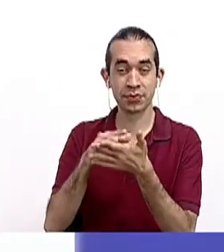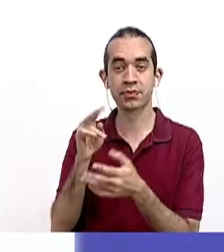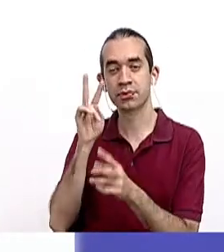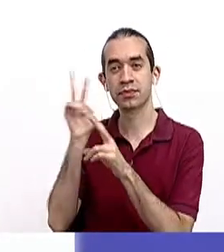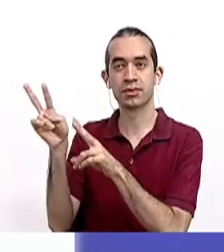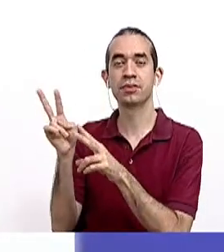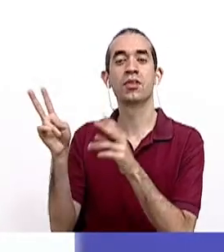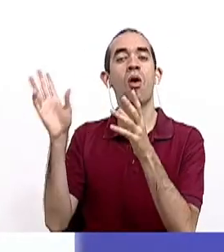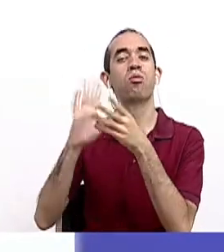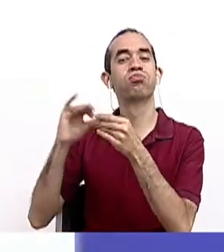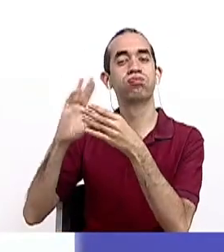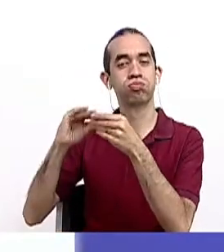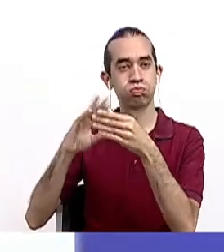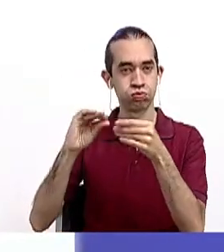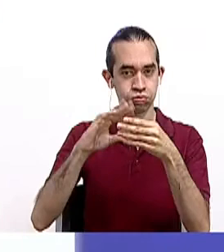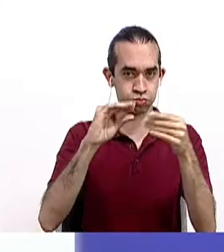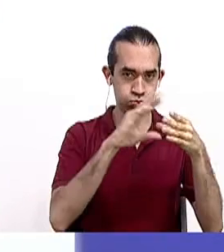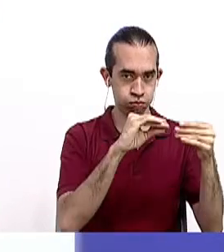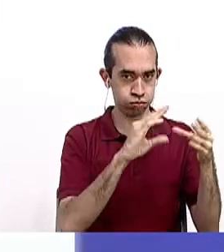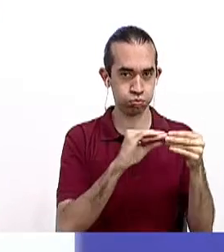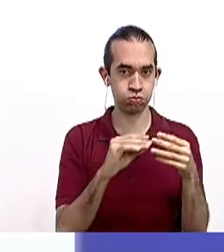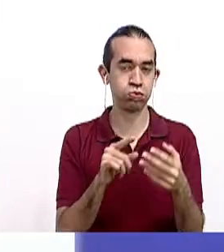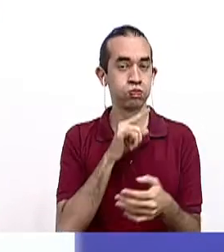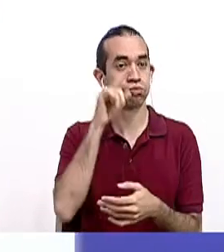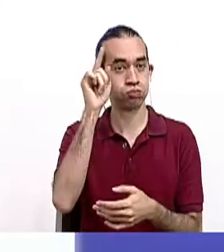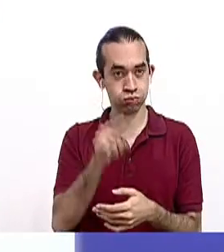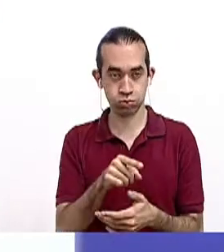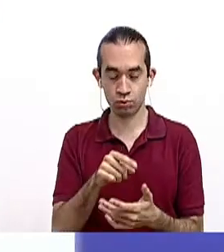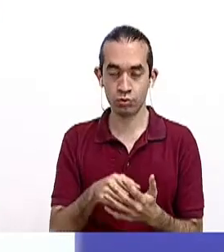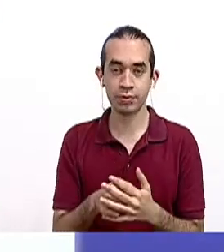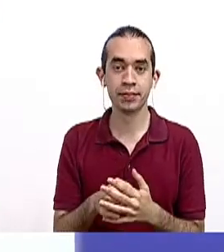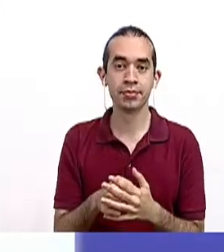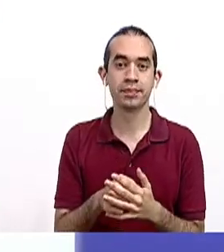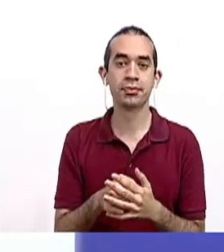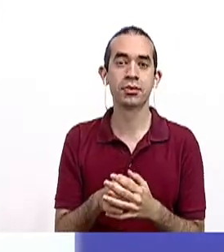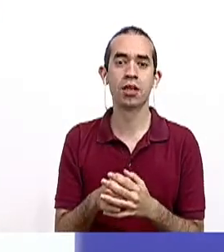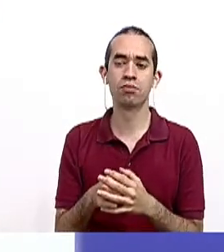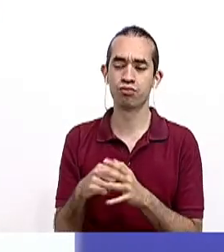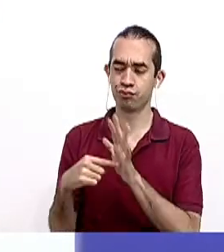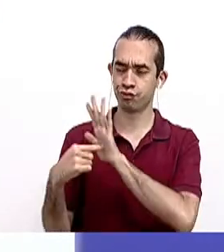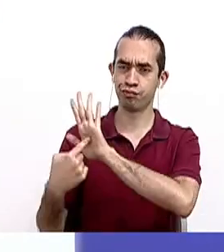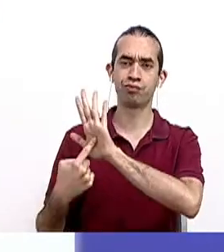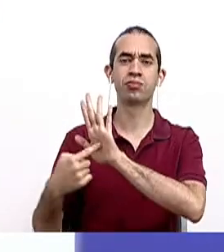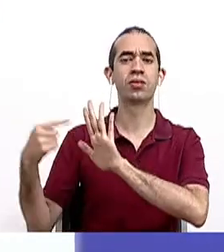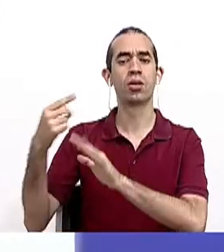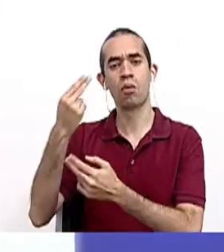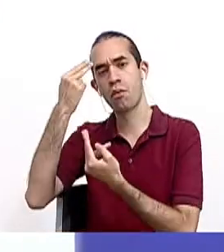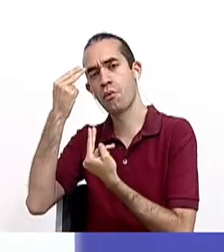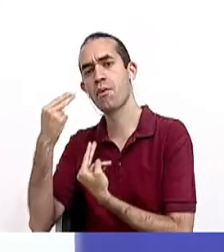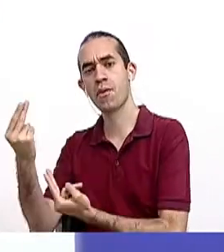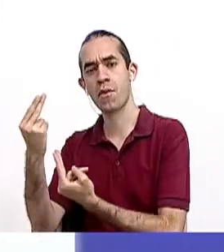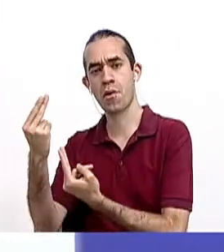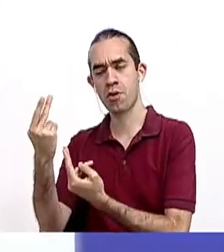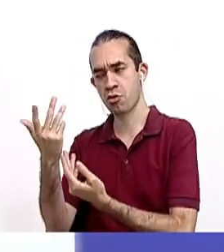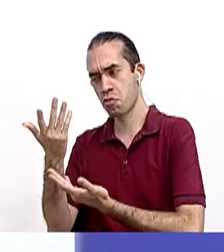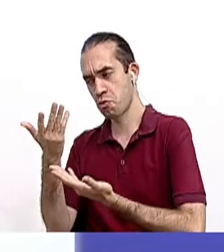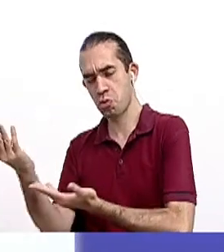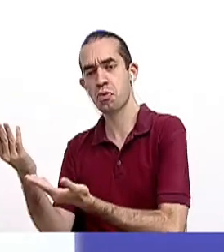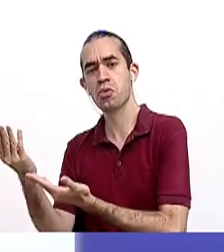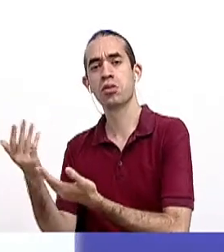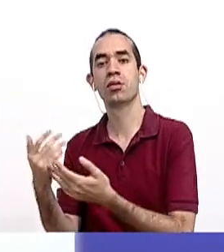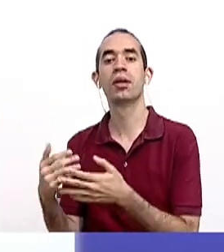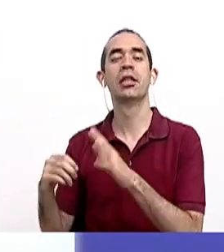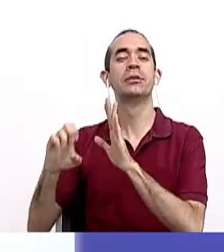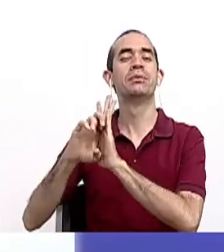they tell stories. And they actually tell us a lot about the people they honor and they pay tribute to. So